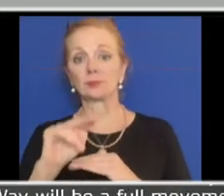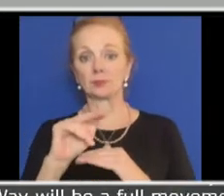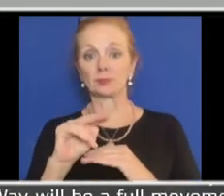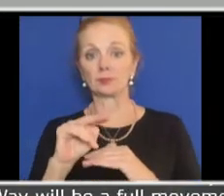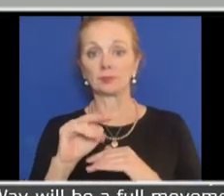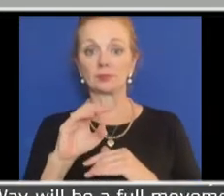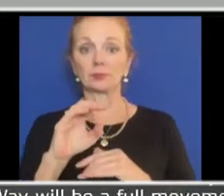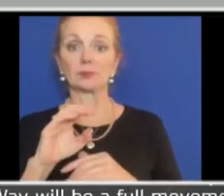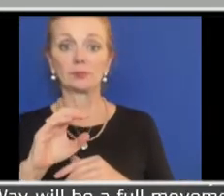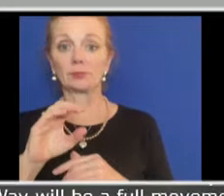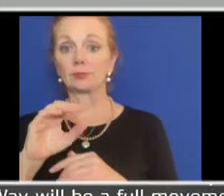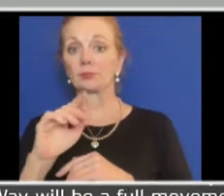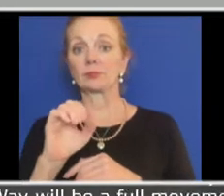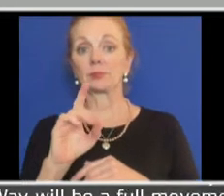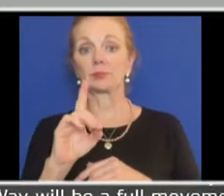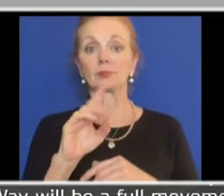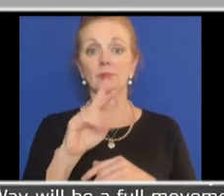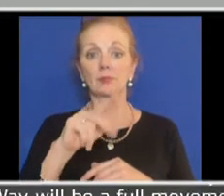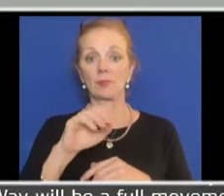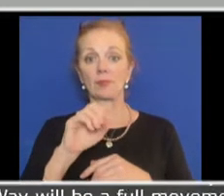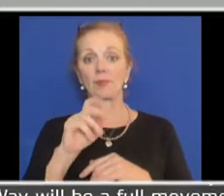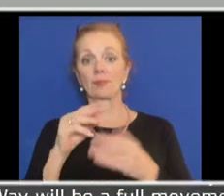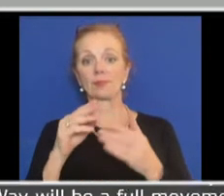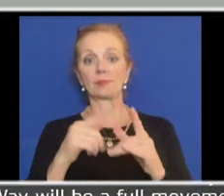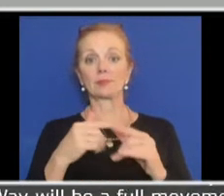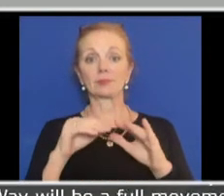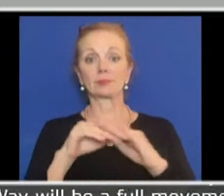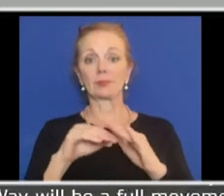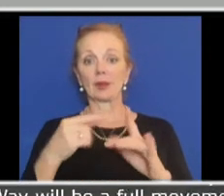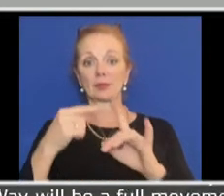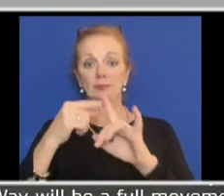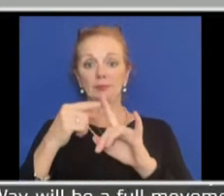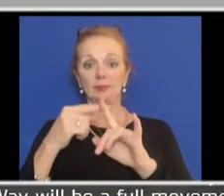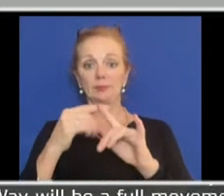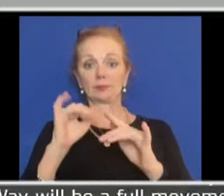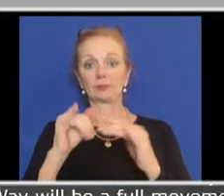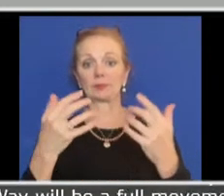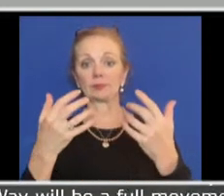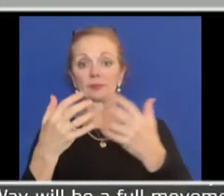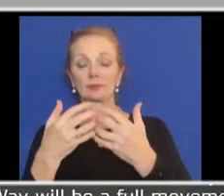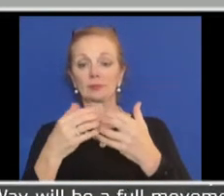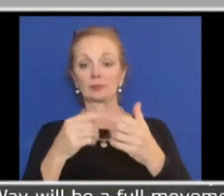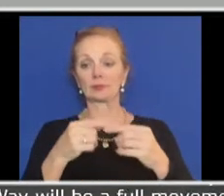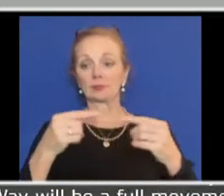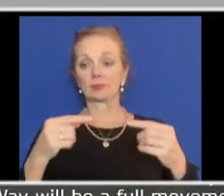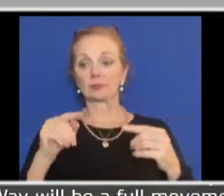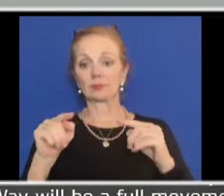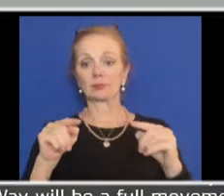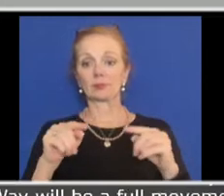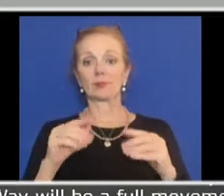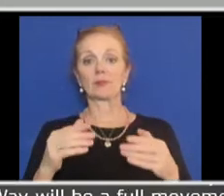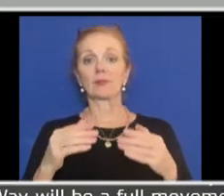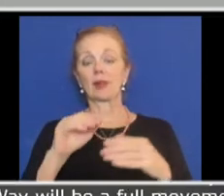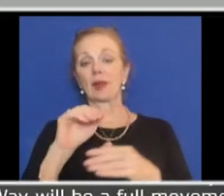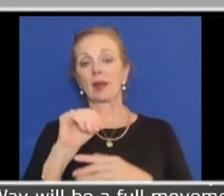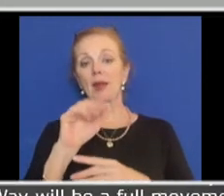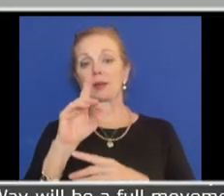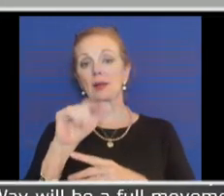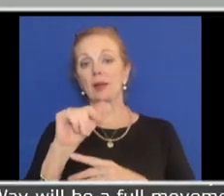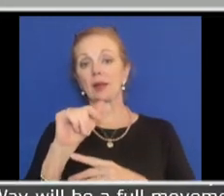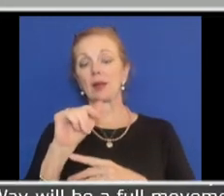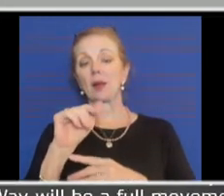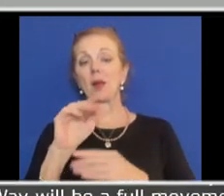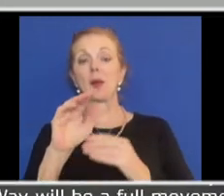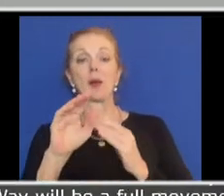colvard Parkway will be a full movement intersection so that will align with that road across the street does provide an ADA Compliant bus stop on